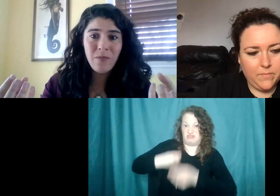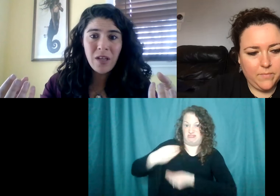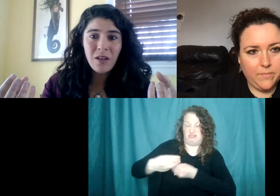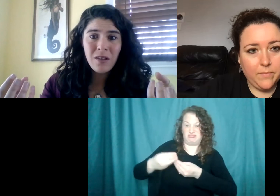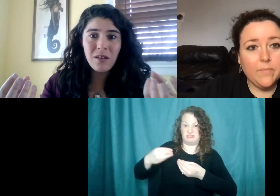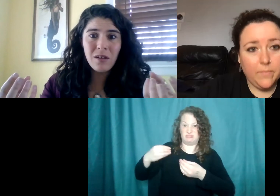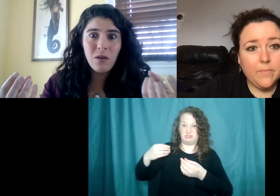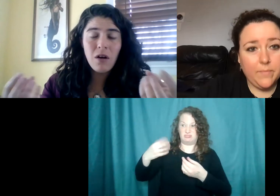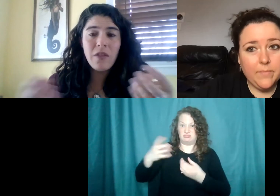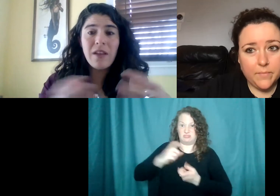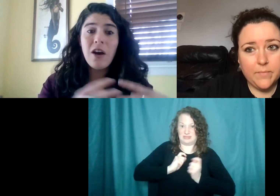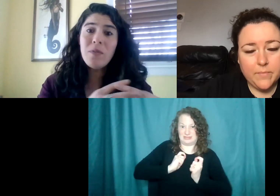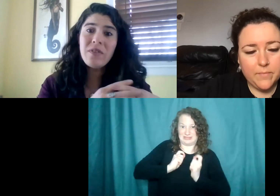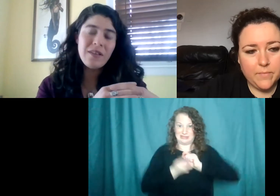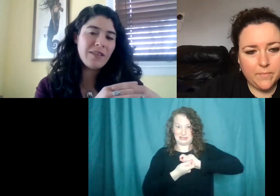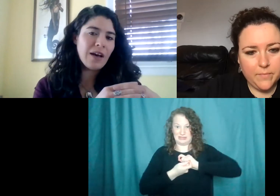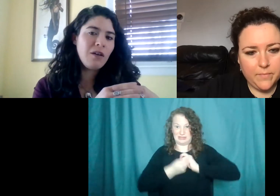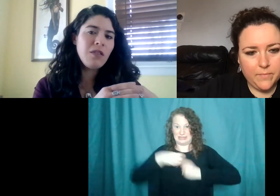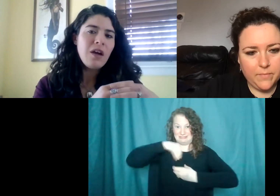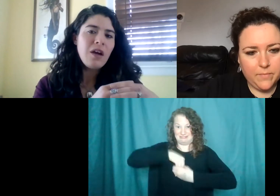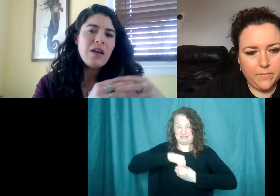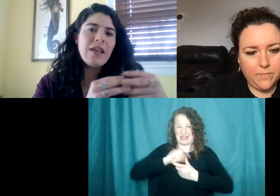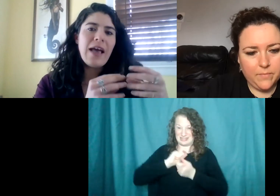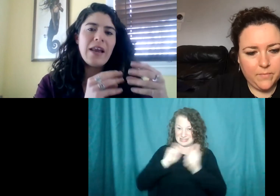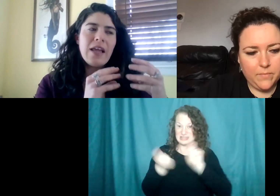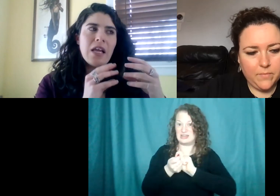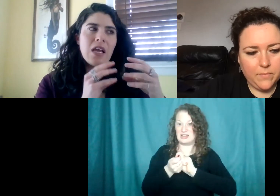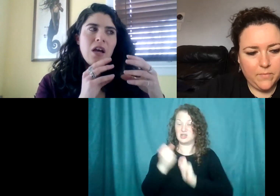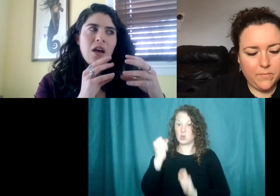more? So are the kelps in the south